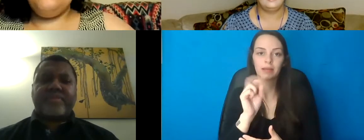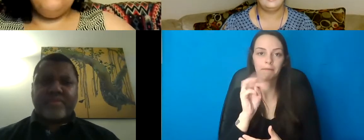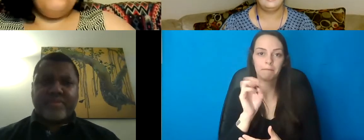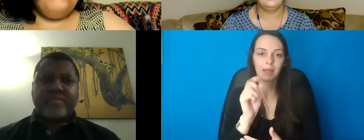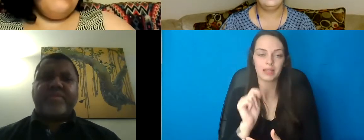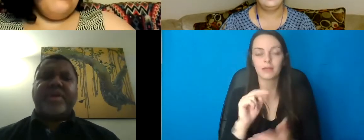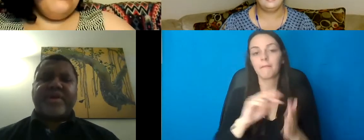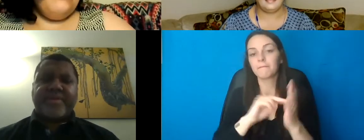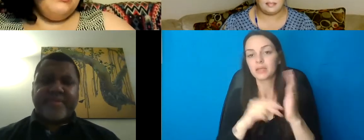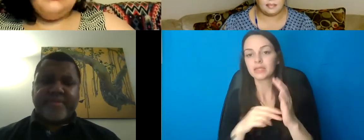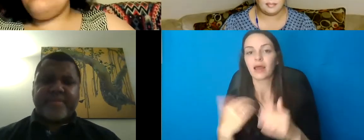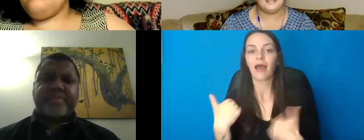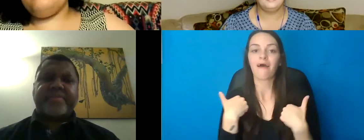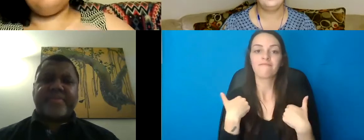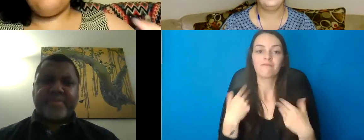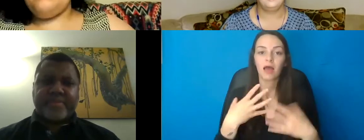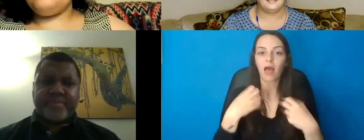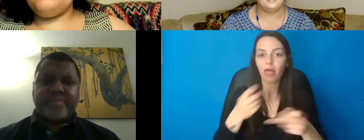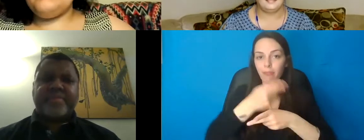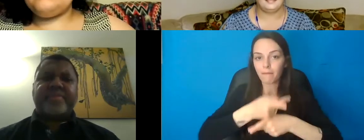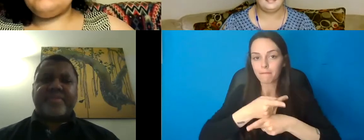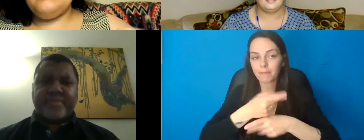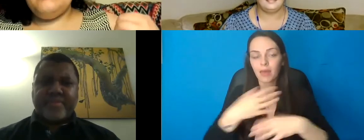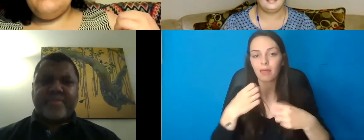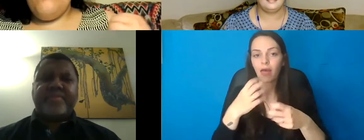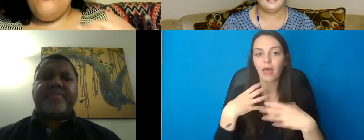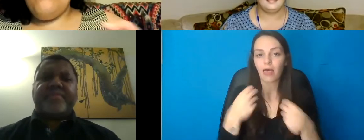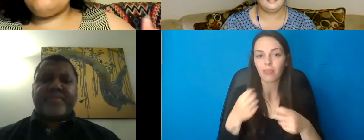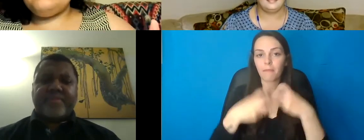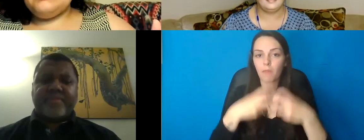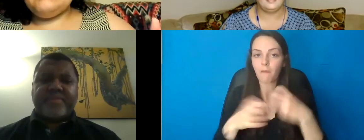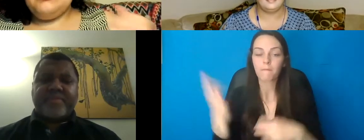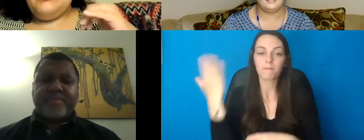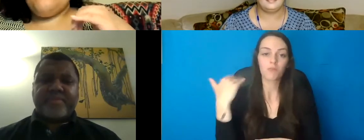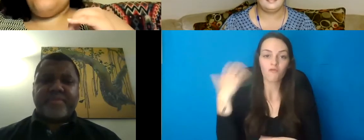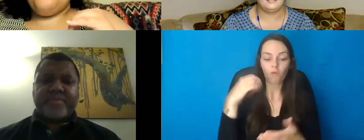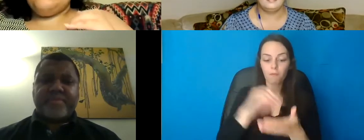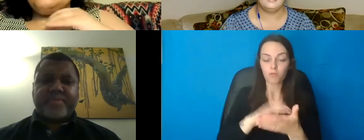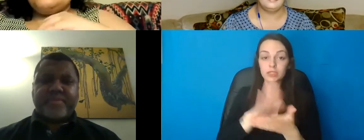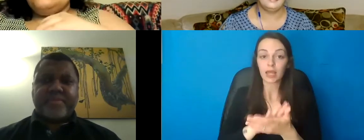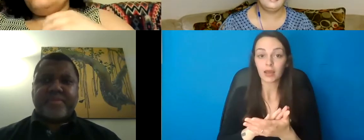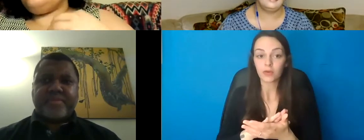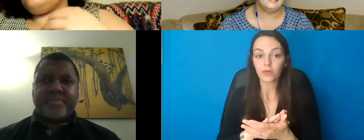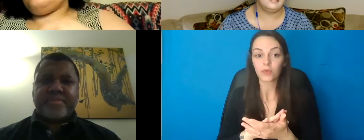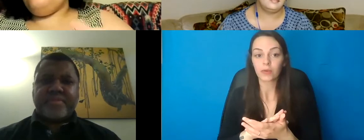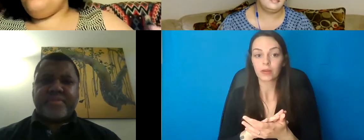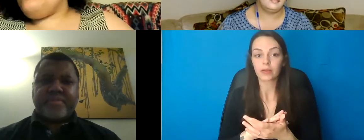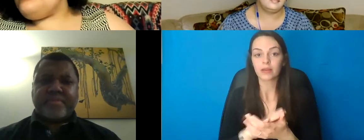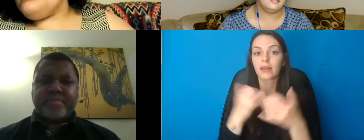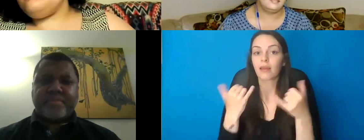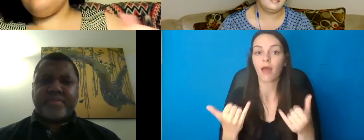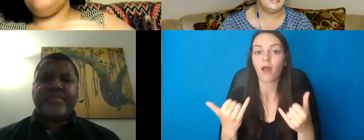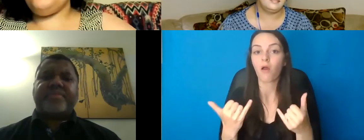conditions or you had anything in like the records or books, all of a sudden healthcare professionals were just like,